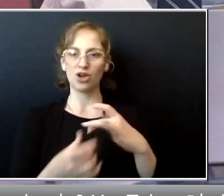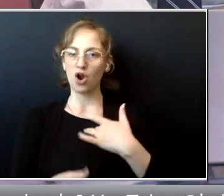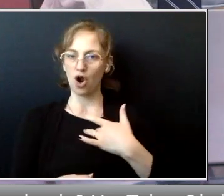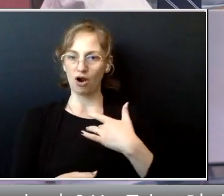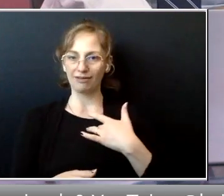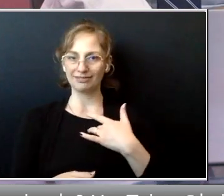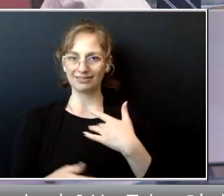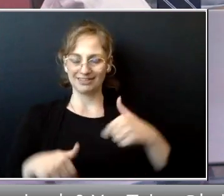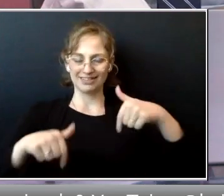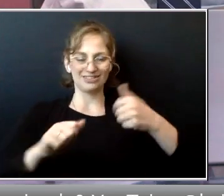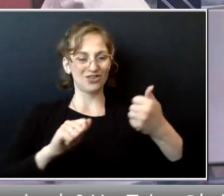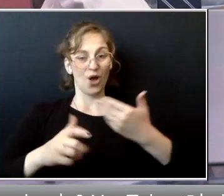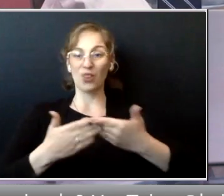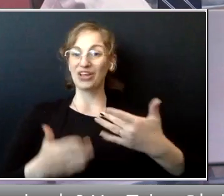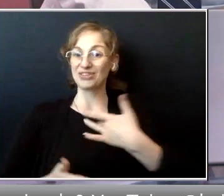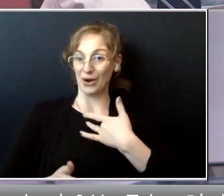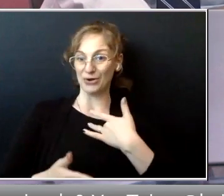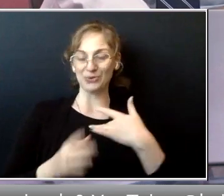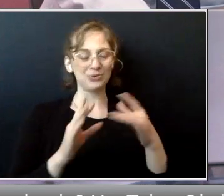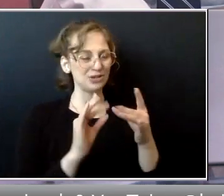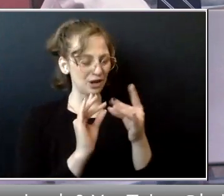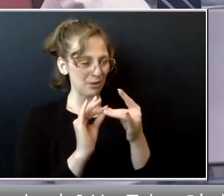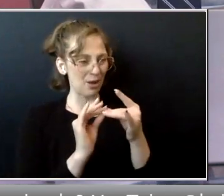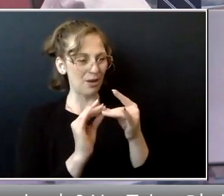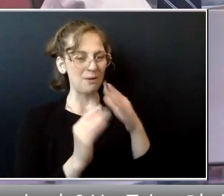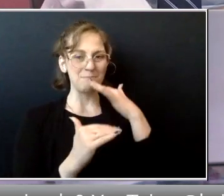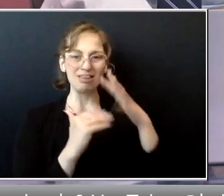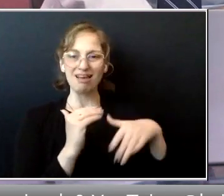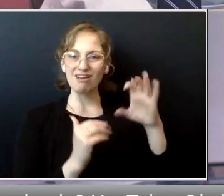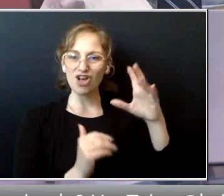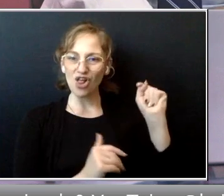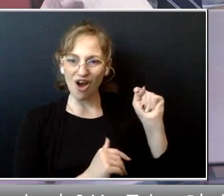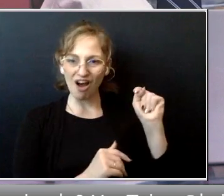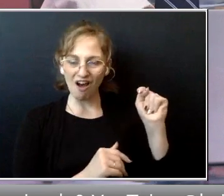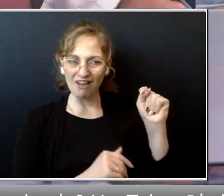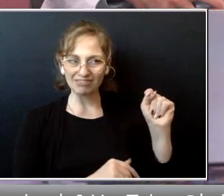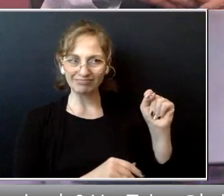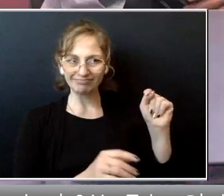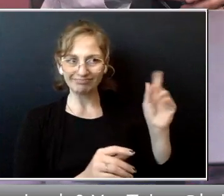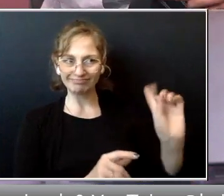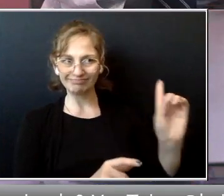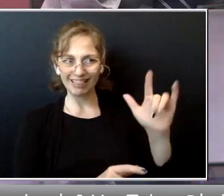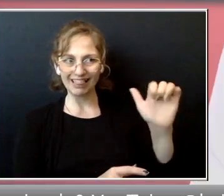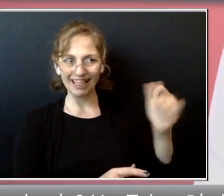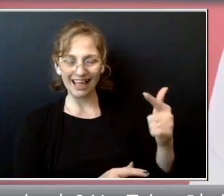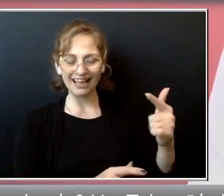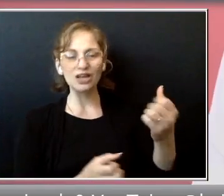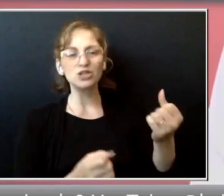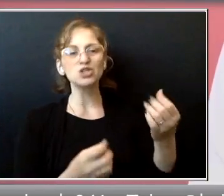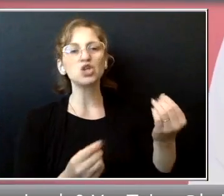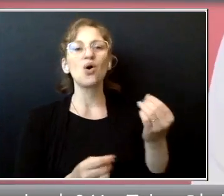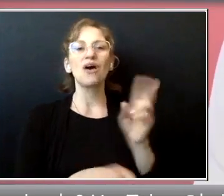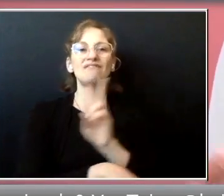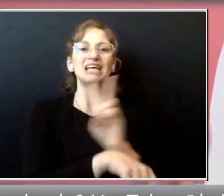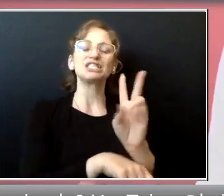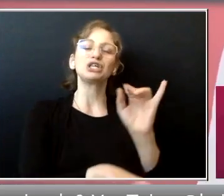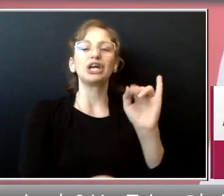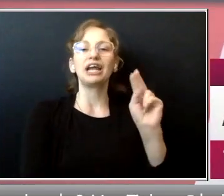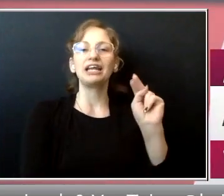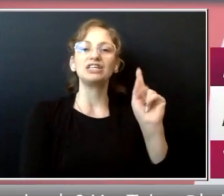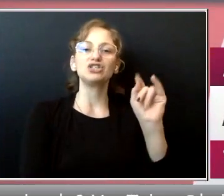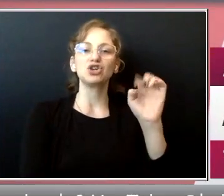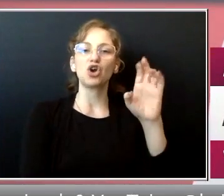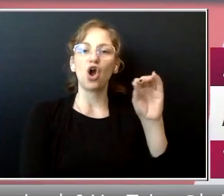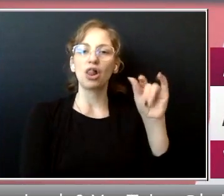Steve's leg. So what does vascular interventional radiology have to do with the heart? Yes, of course. So the way we think about the